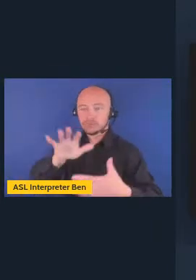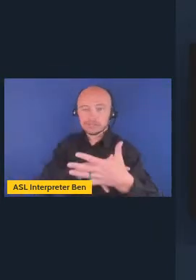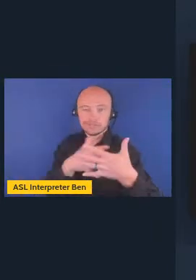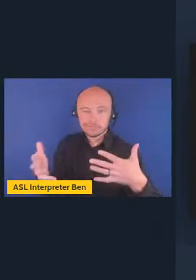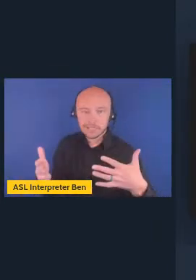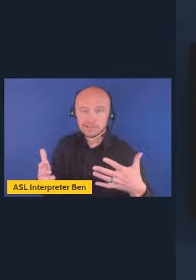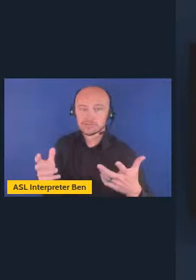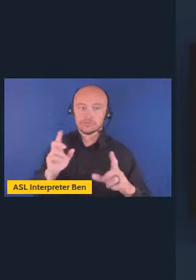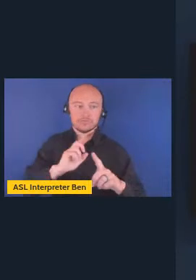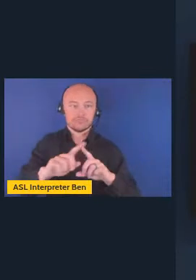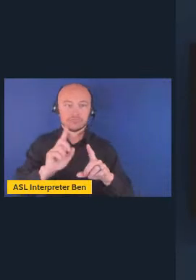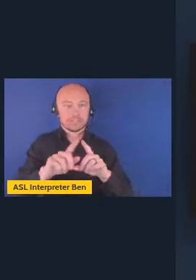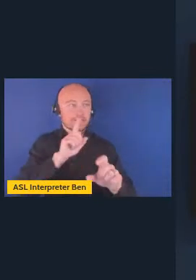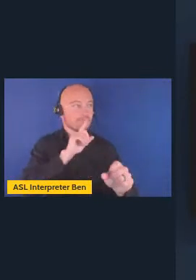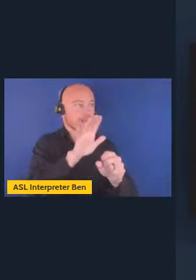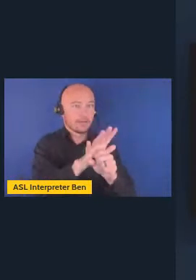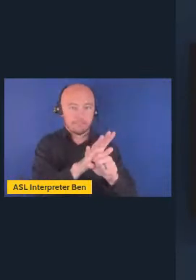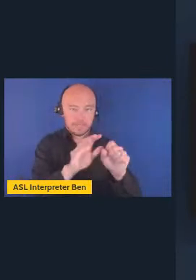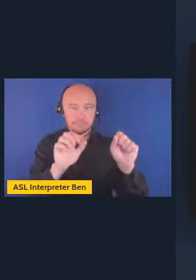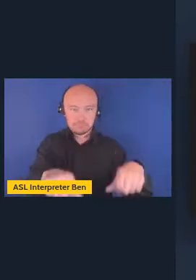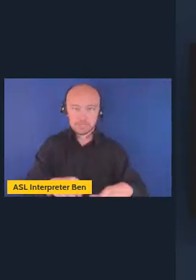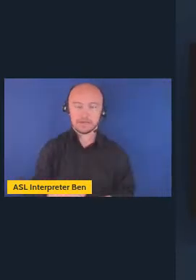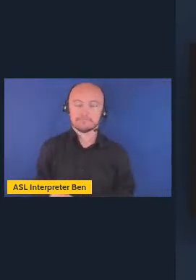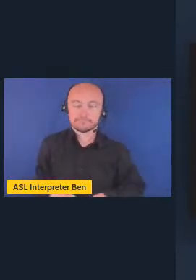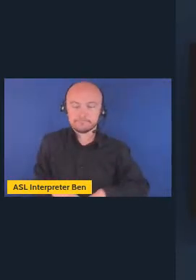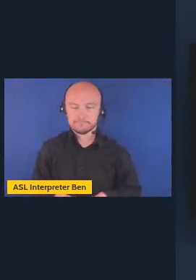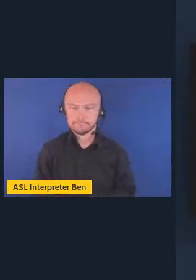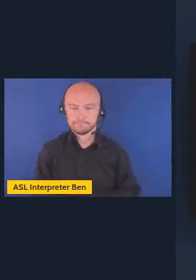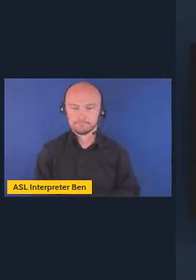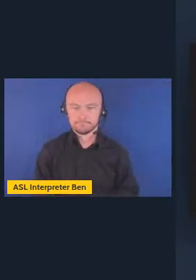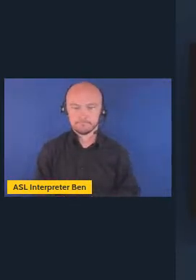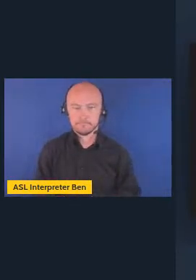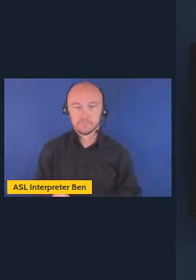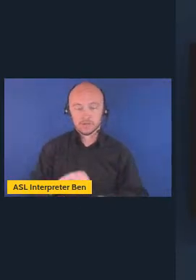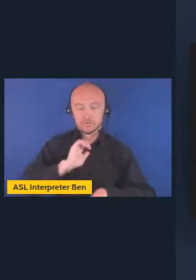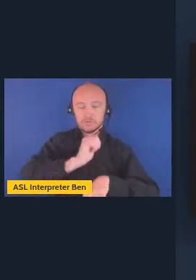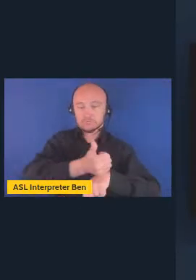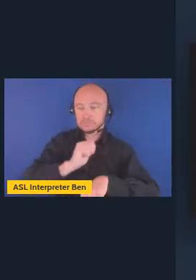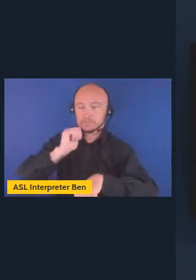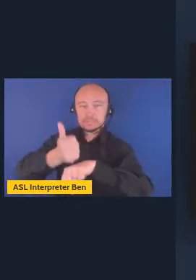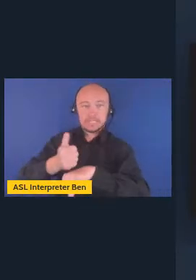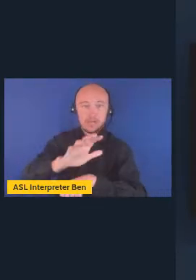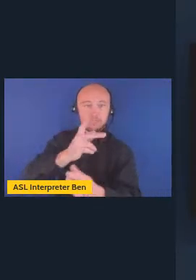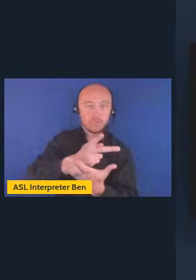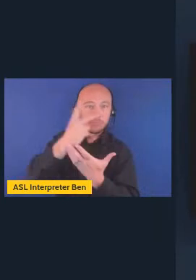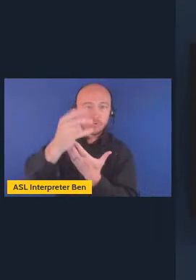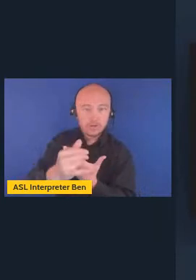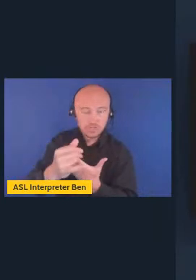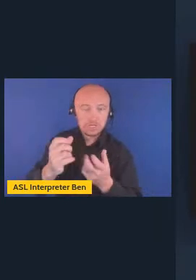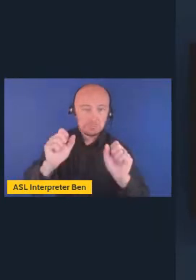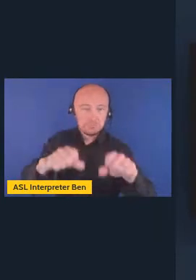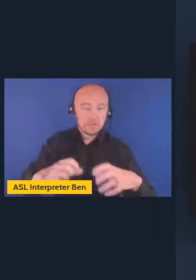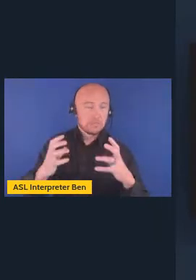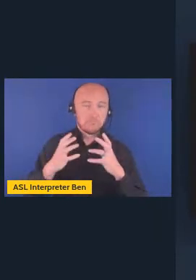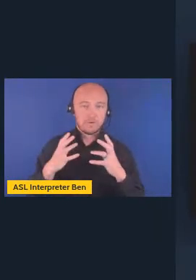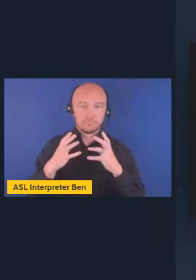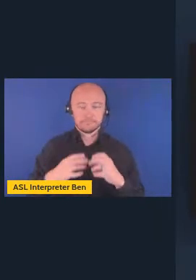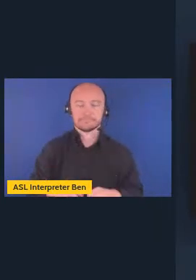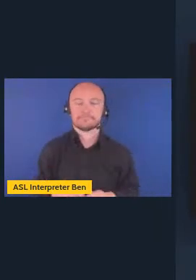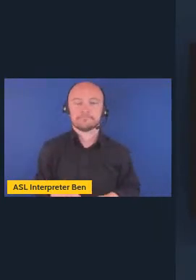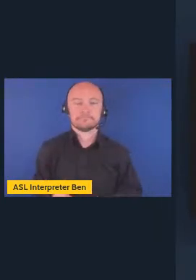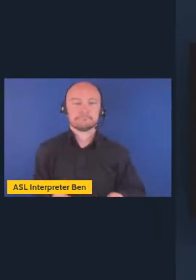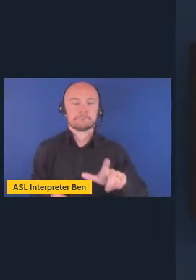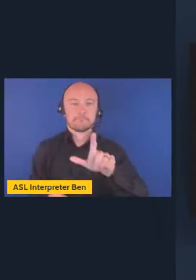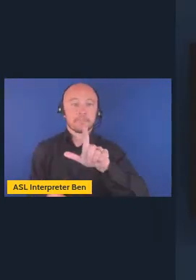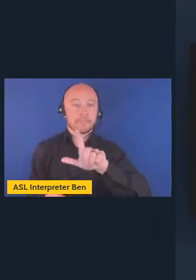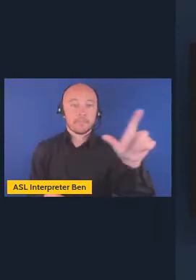use different commit messages. So you could set up the two configurations in your project that you see on the slide. The one on the left